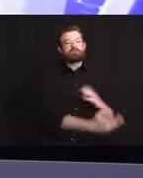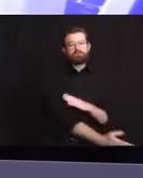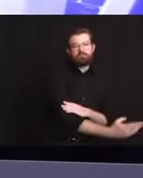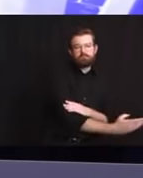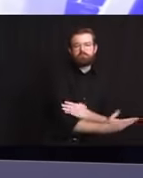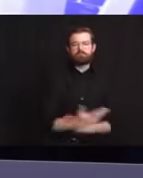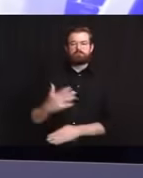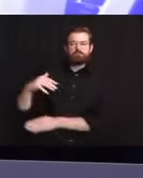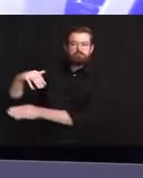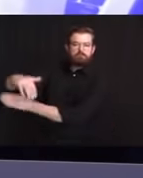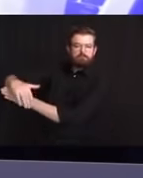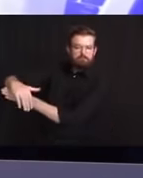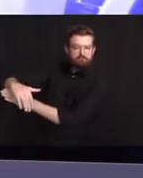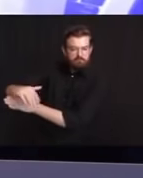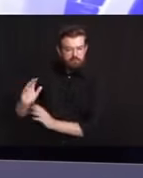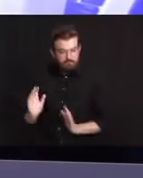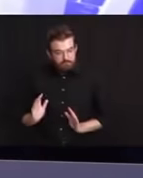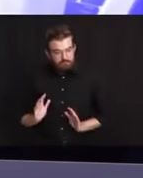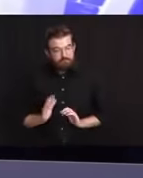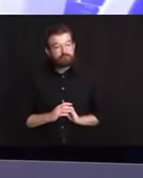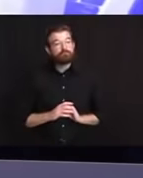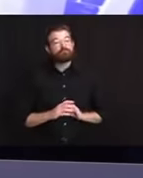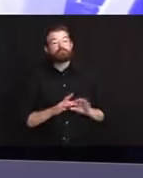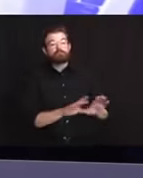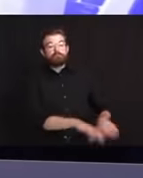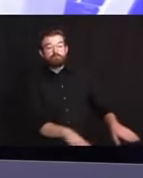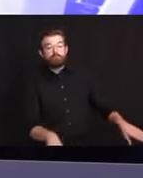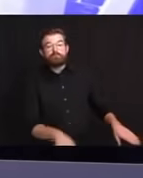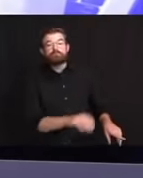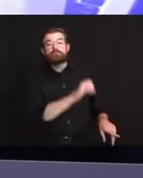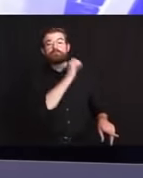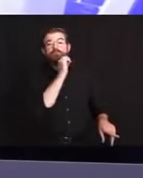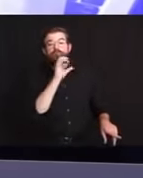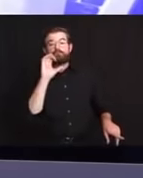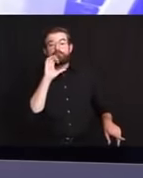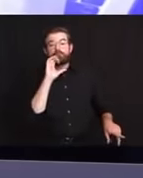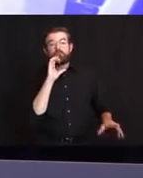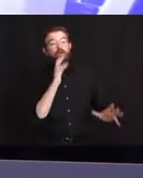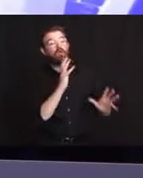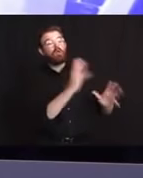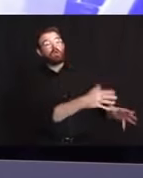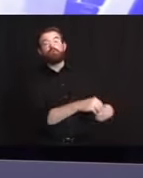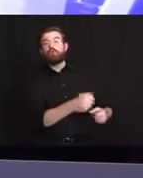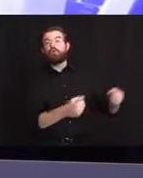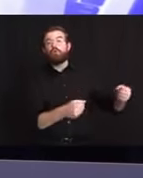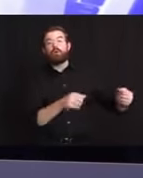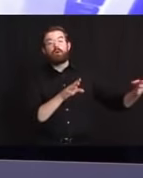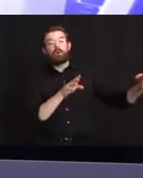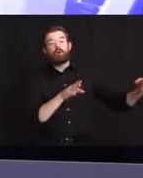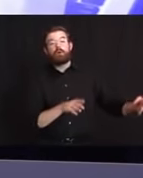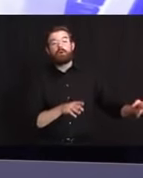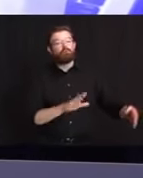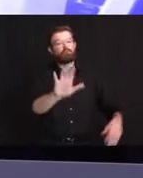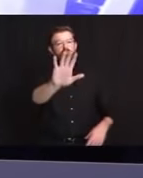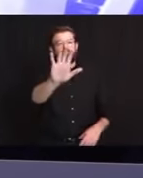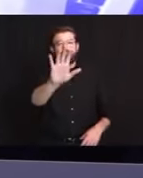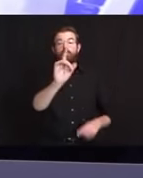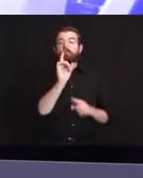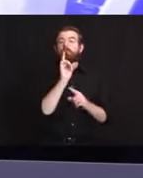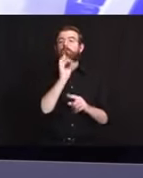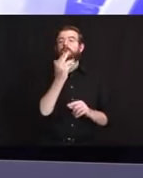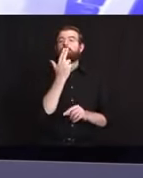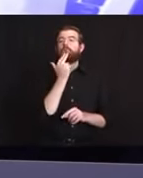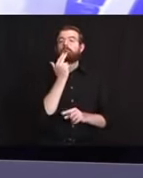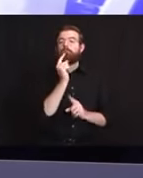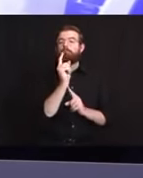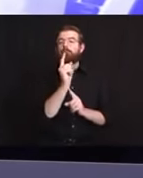or frail elderly or disabled persons or pets in an enclosed car, not even for a minute, as temperatures can quickly climb